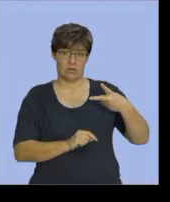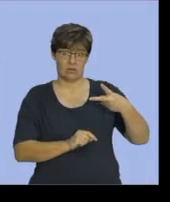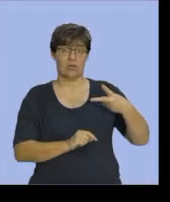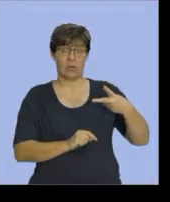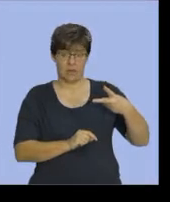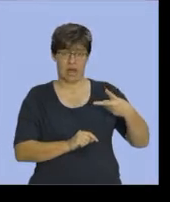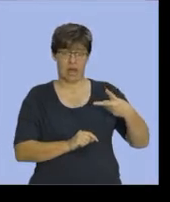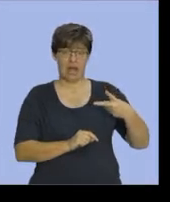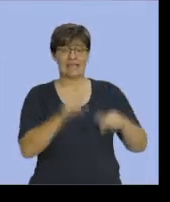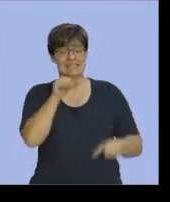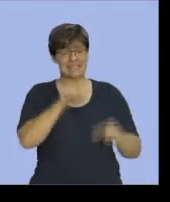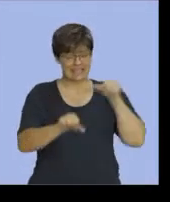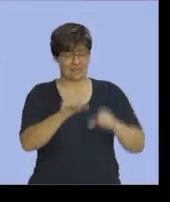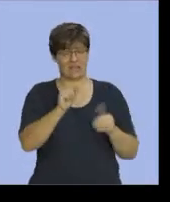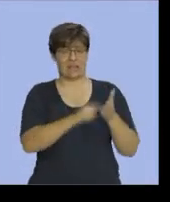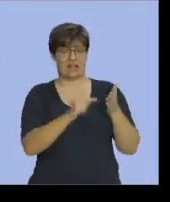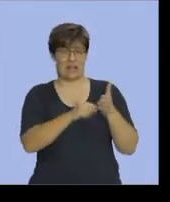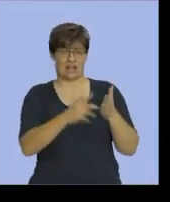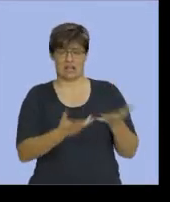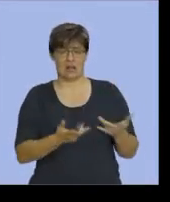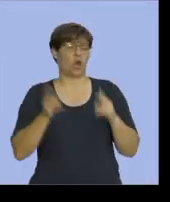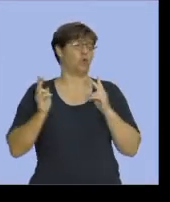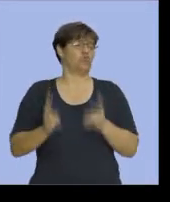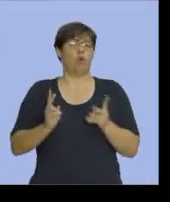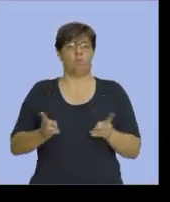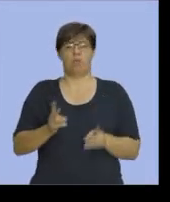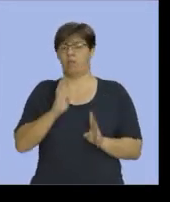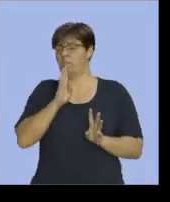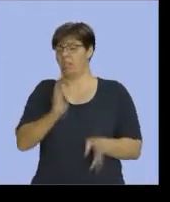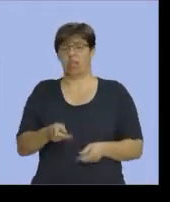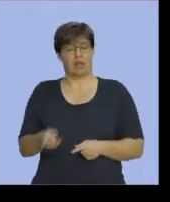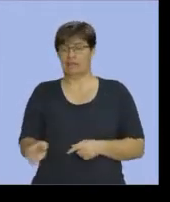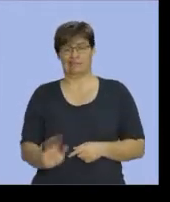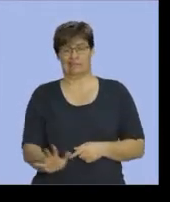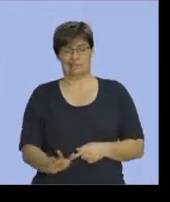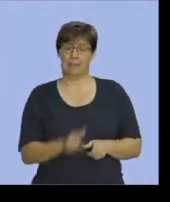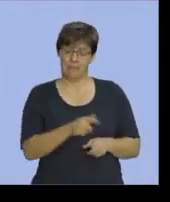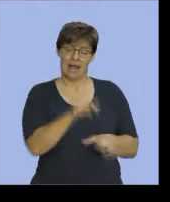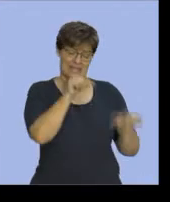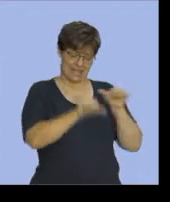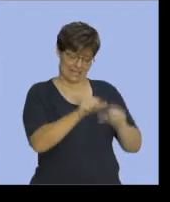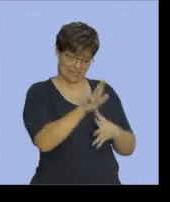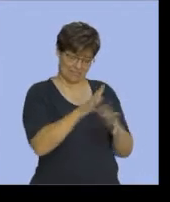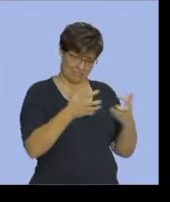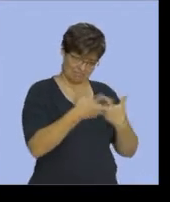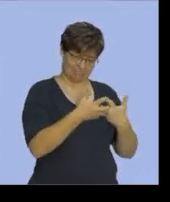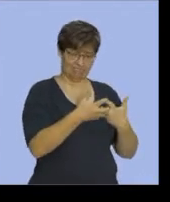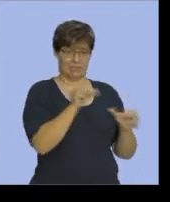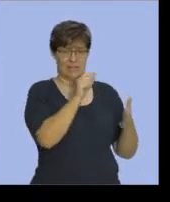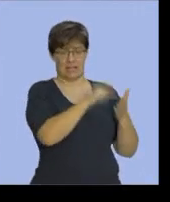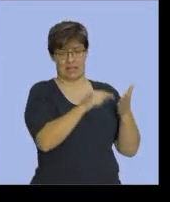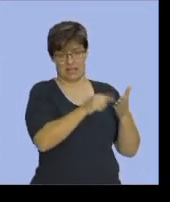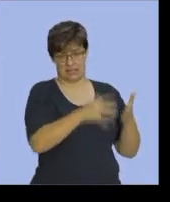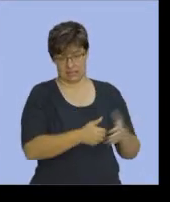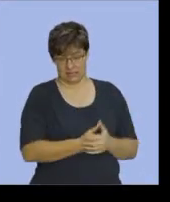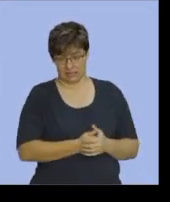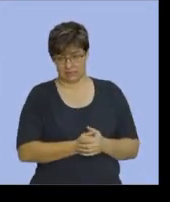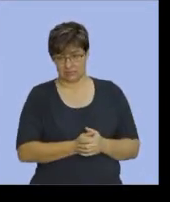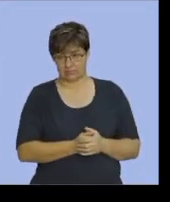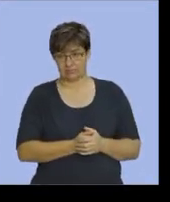it must be a scientific calculator and not the one we normally use to try and maybe add up